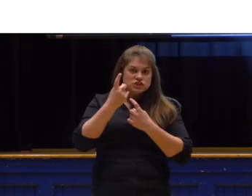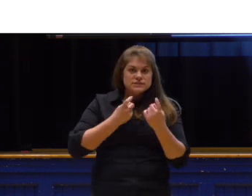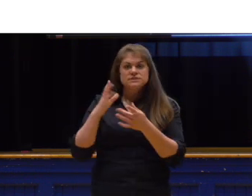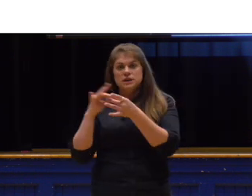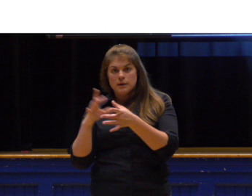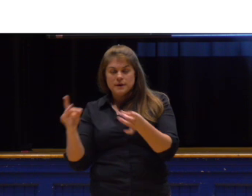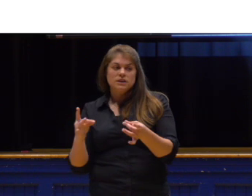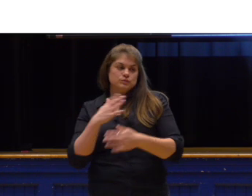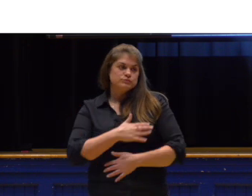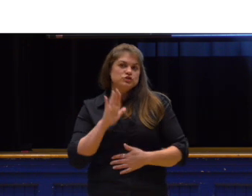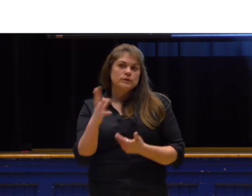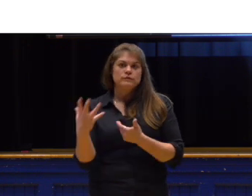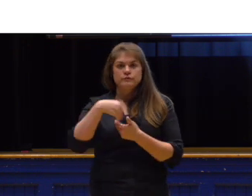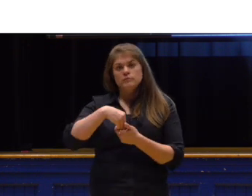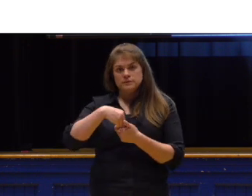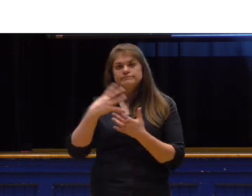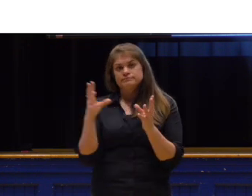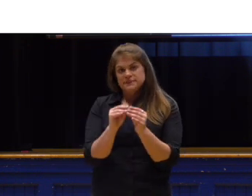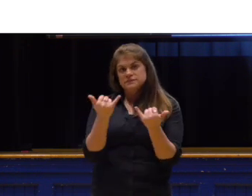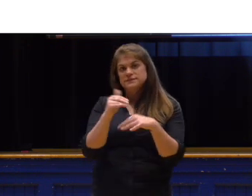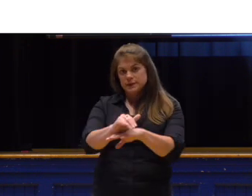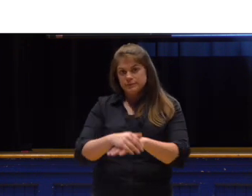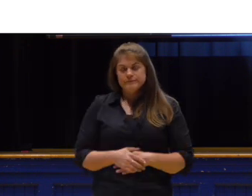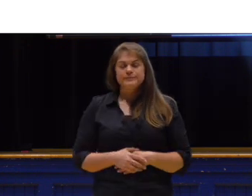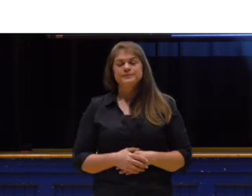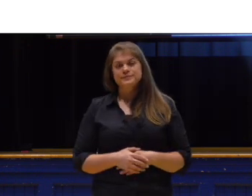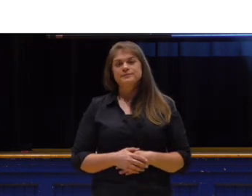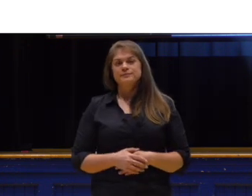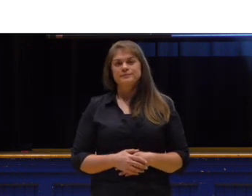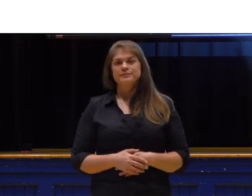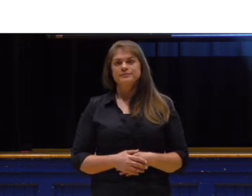your attendance and participation tonight, so thank you.